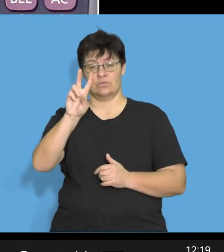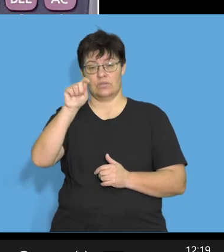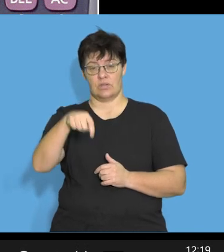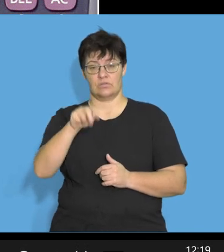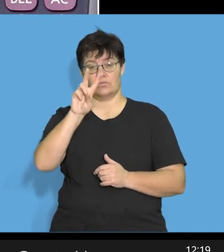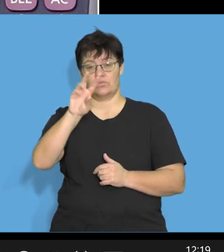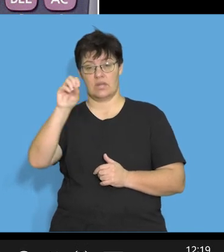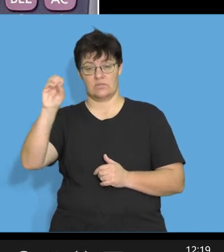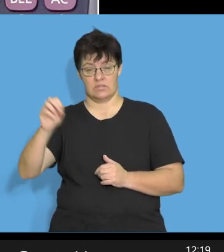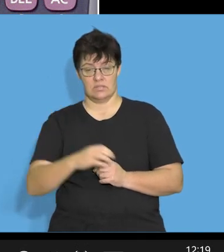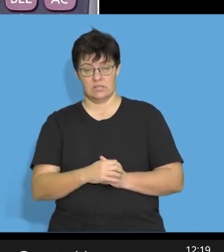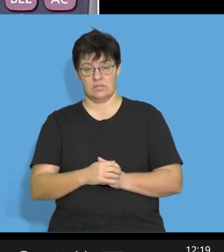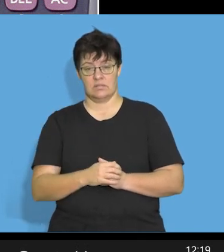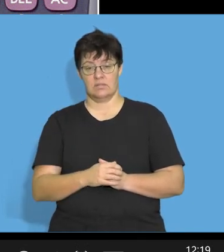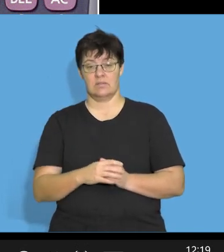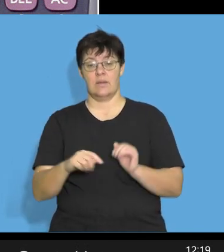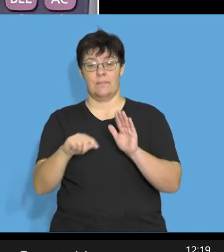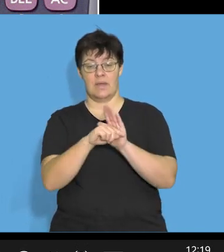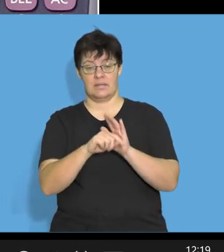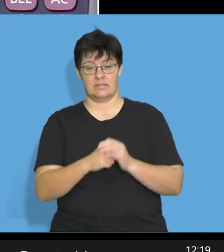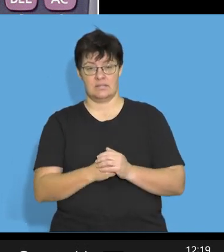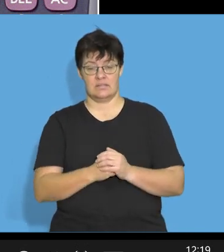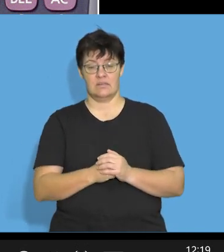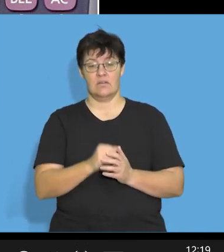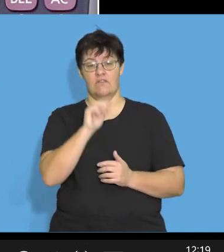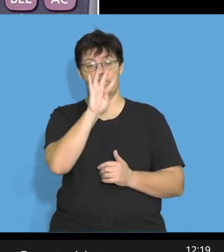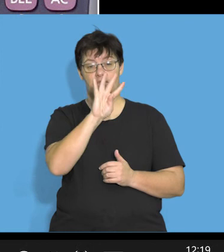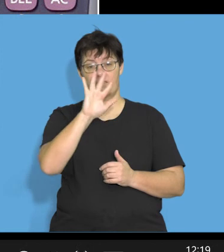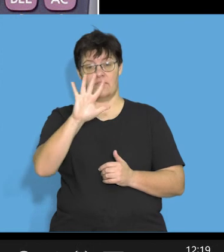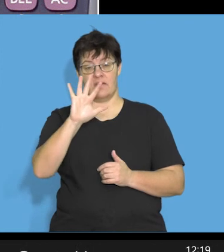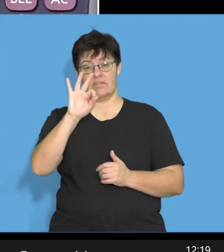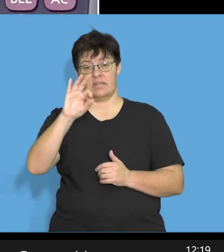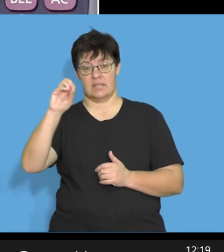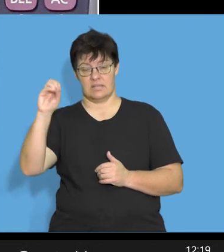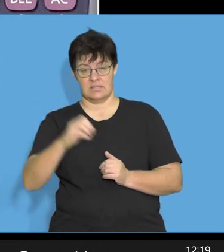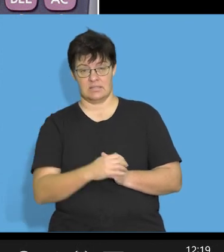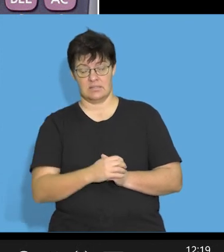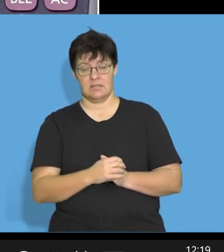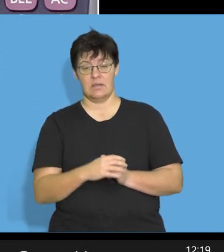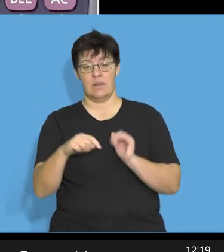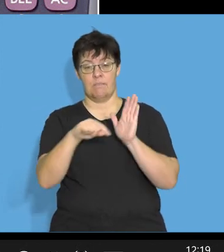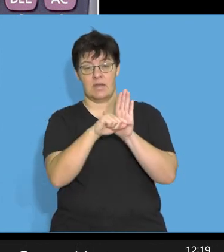92,200 minus 45,300 minus